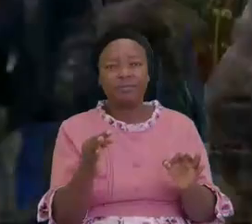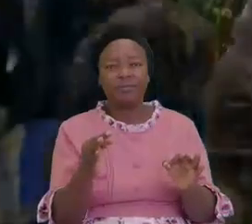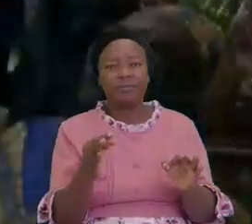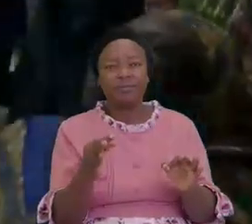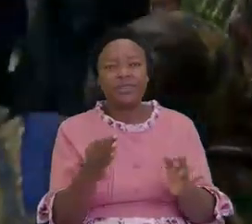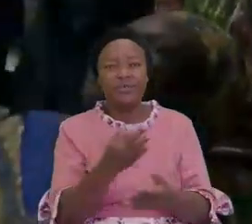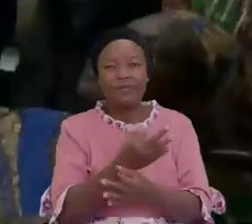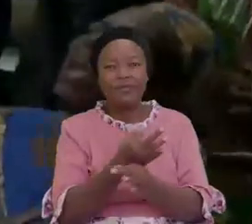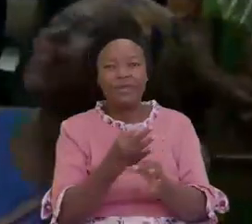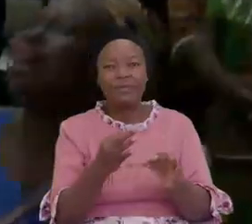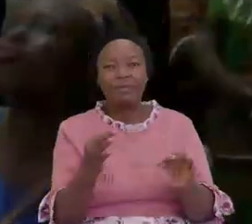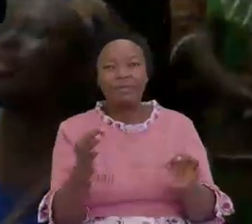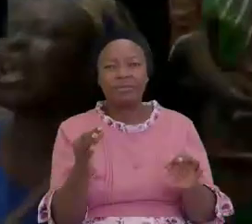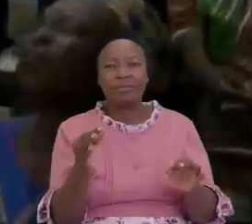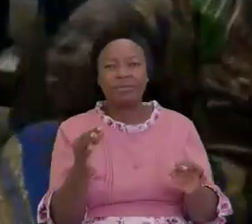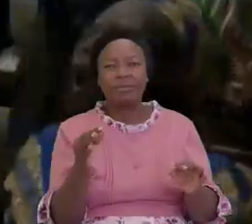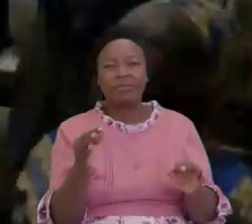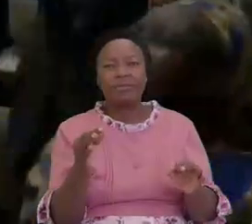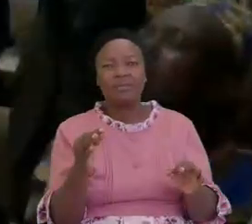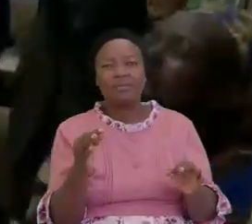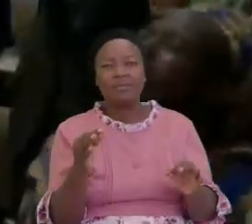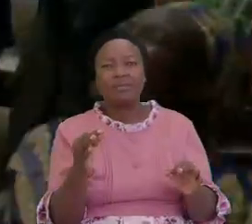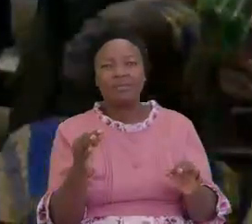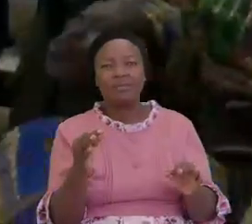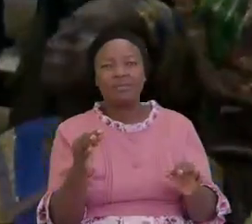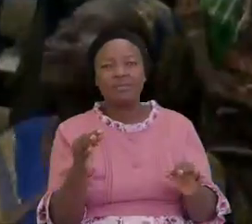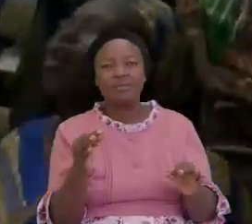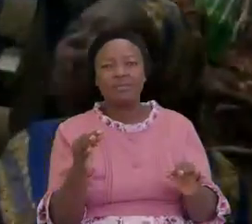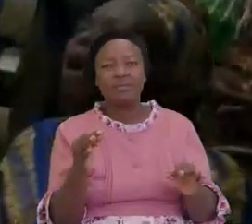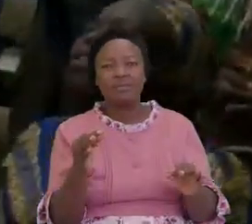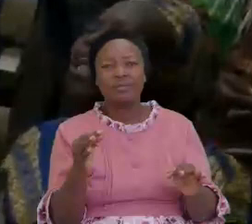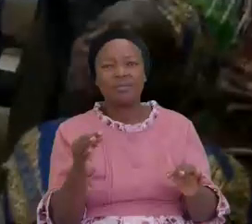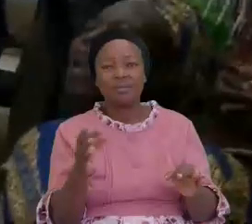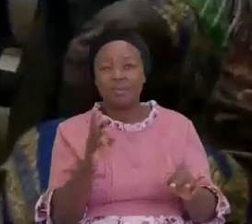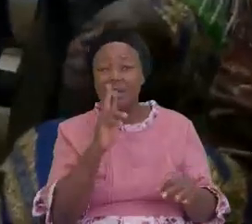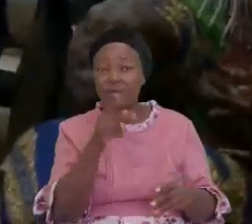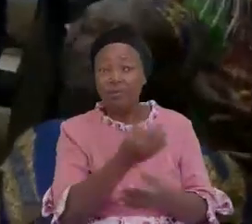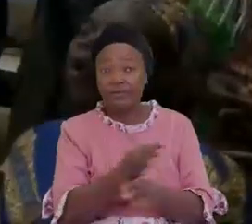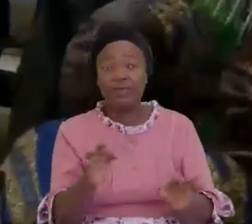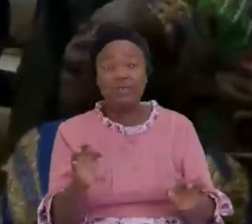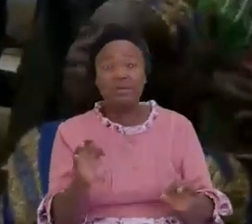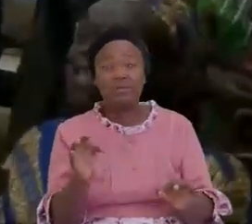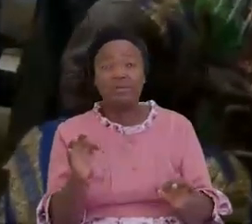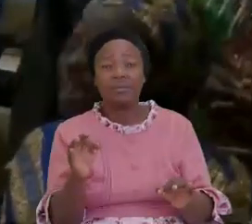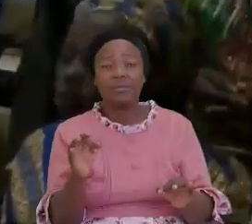Free. Are you free?